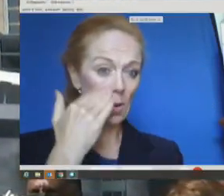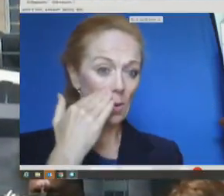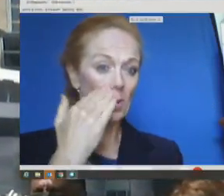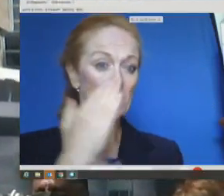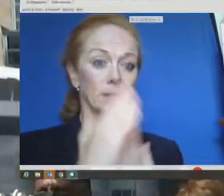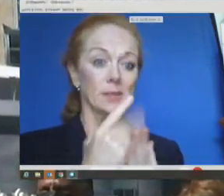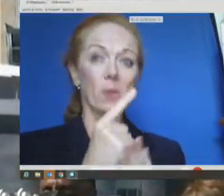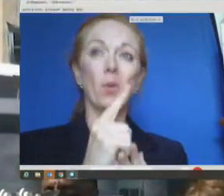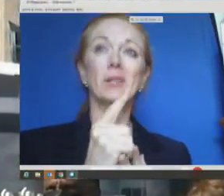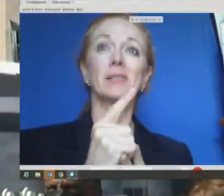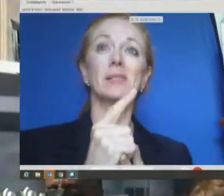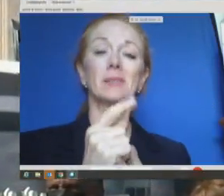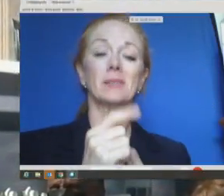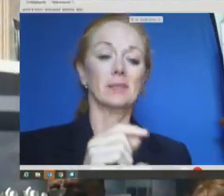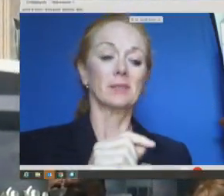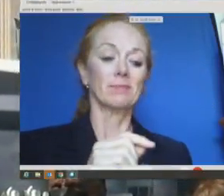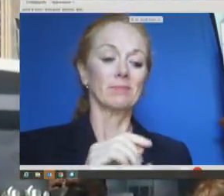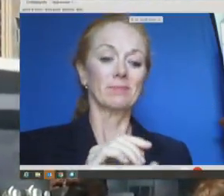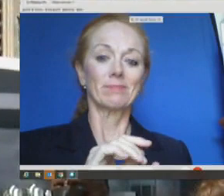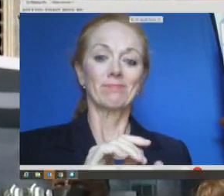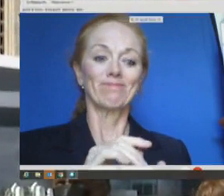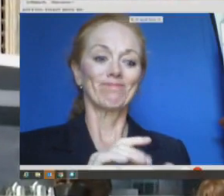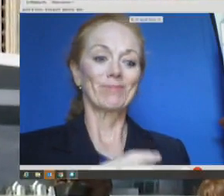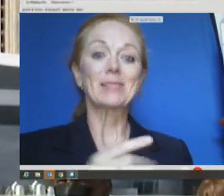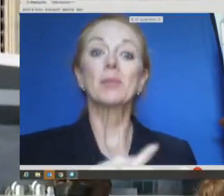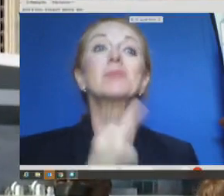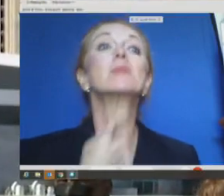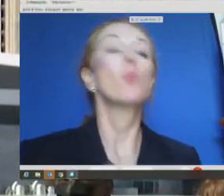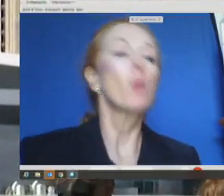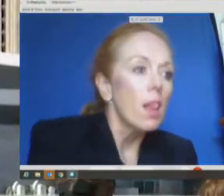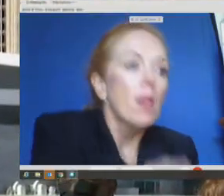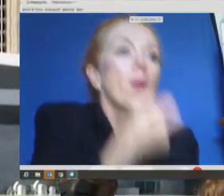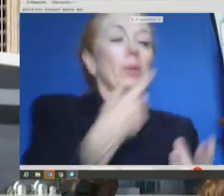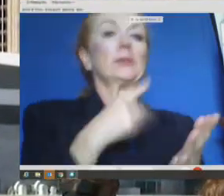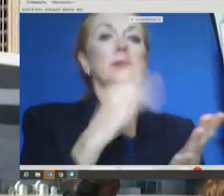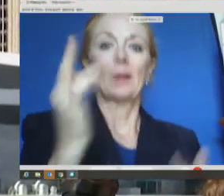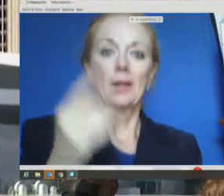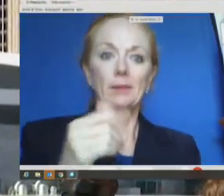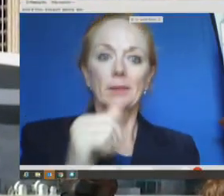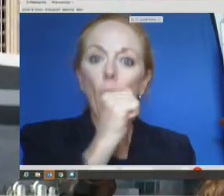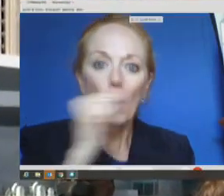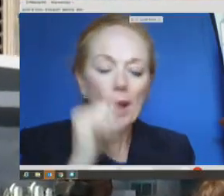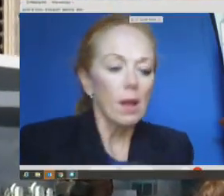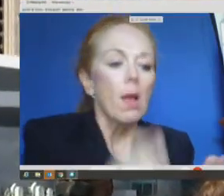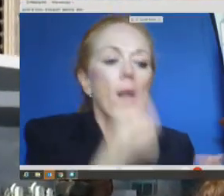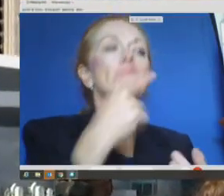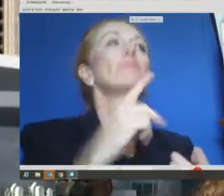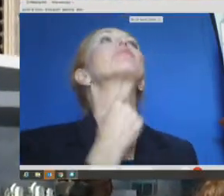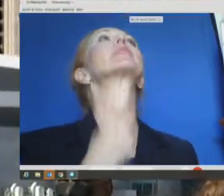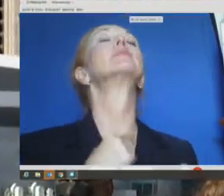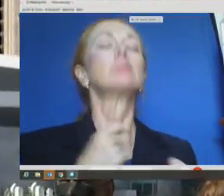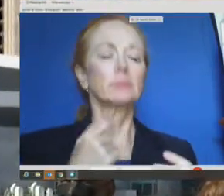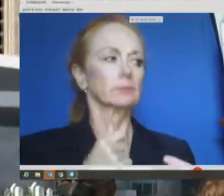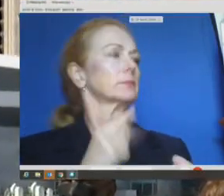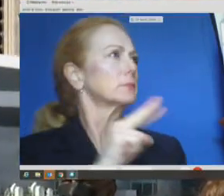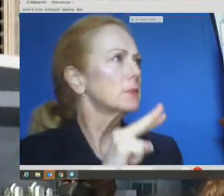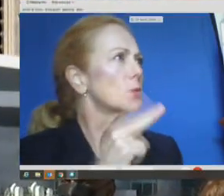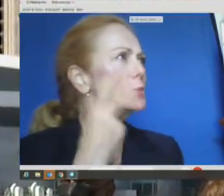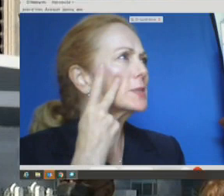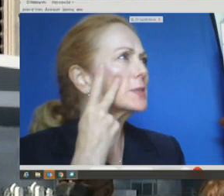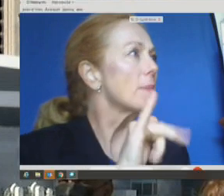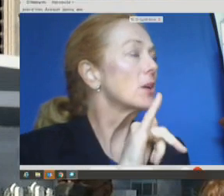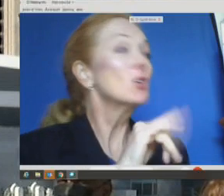ingested a narcotic, then you should call medic immediately. and medics should come to the scene and treat that